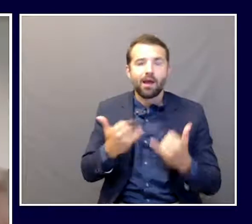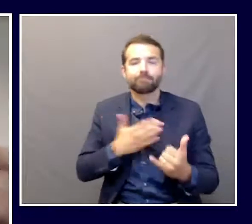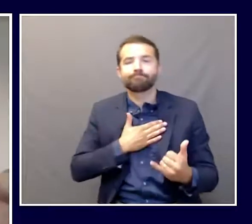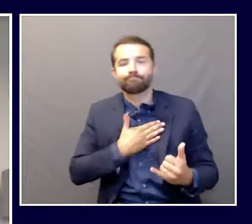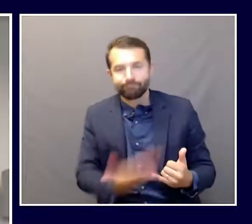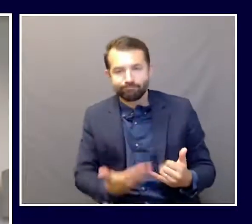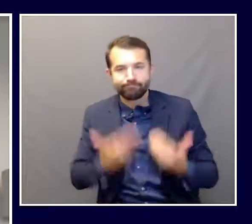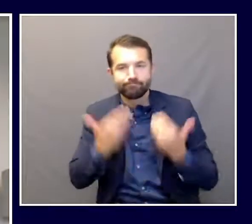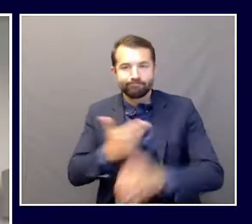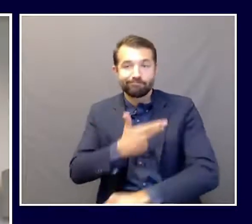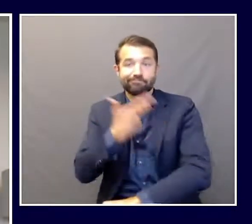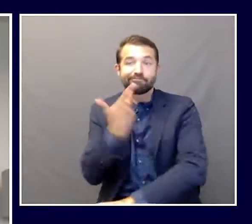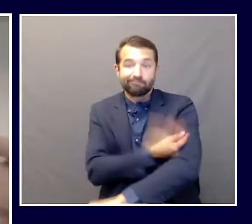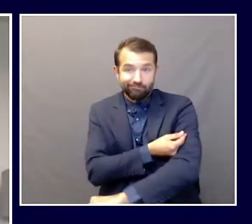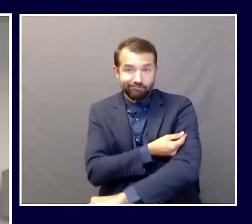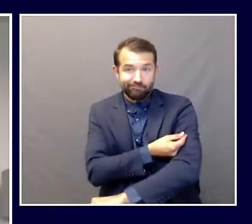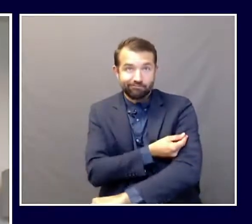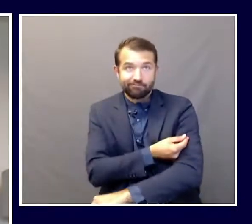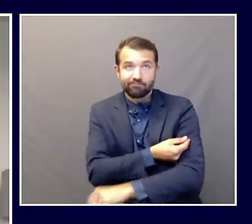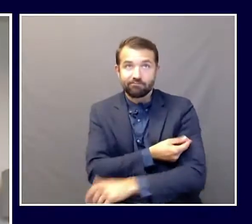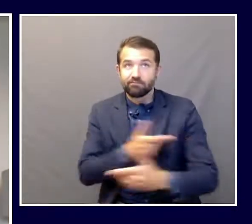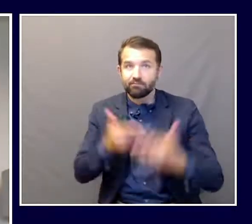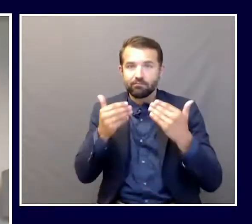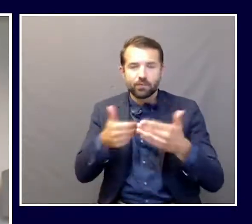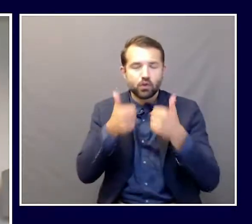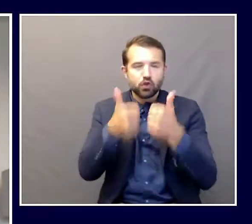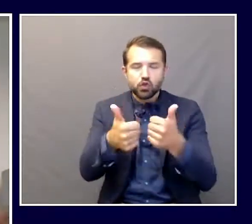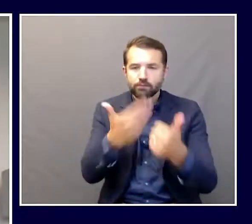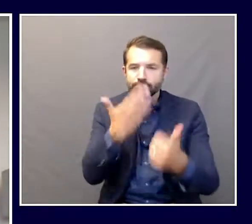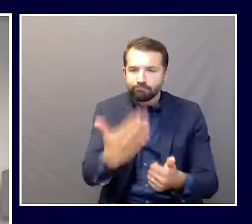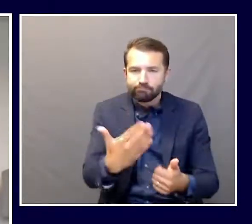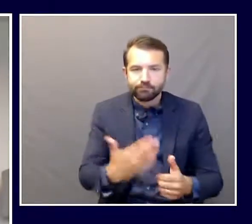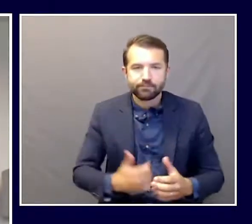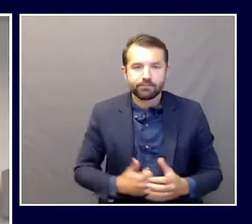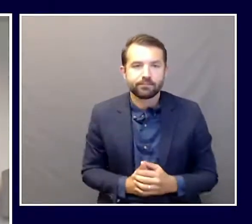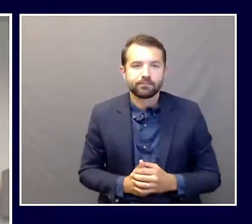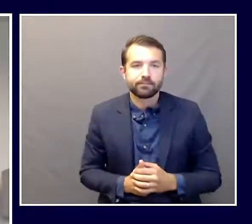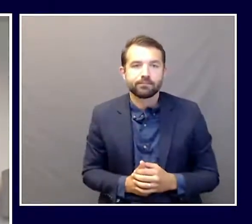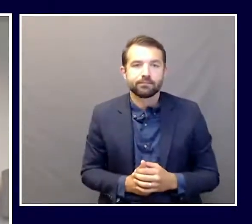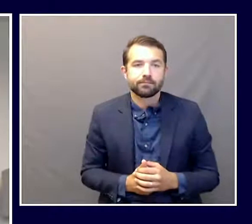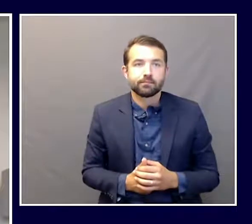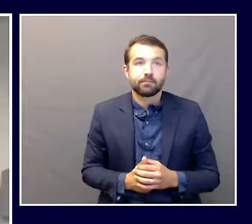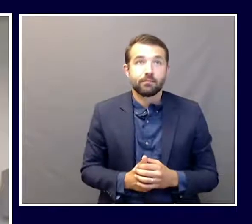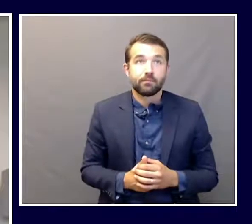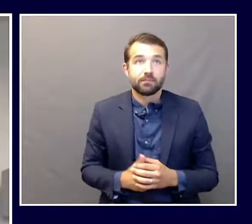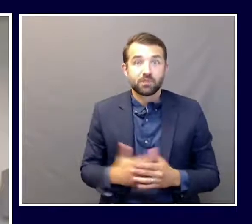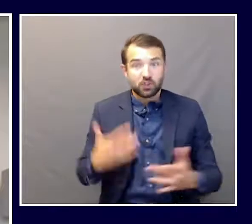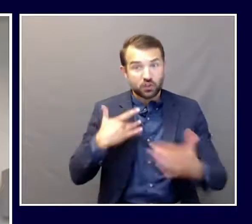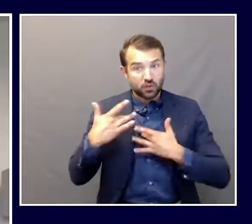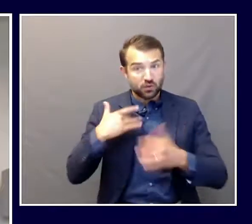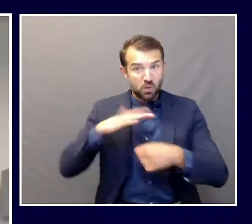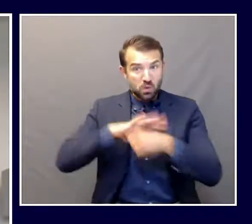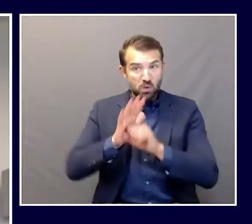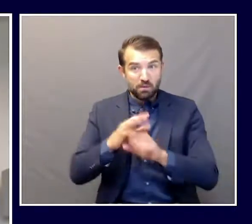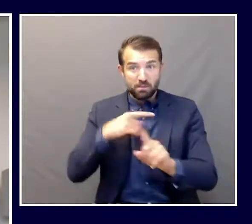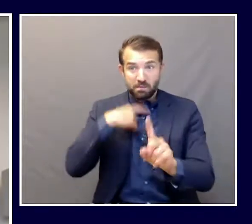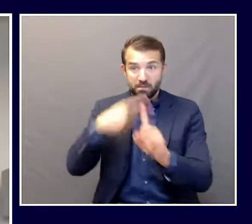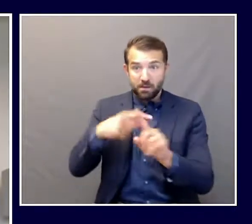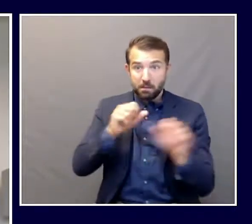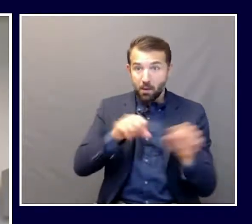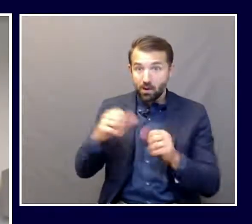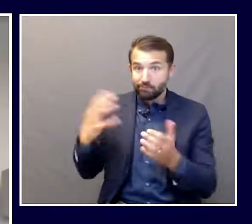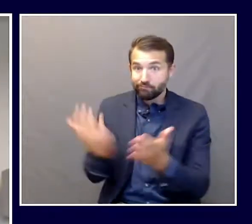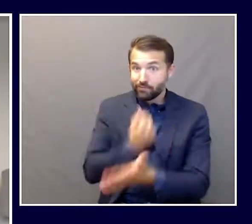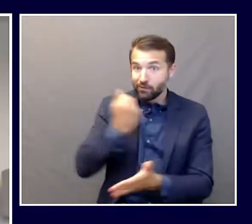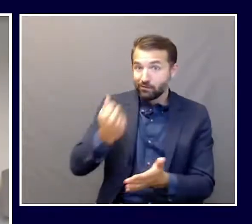that. COVID is concerning to me and I've got a shot at winning some cash, then I think that's a great thing. That's what matters right now. And